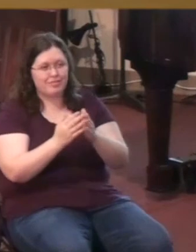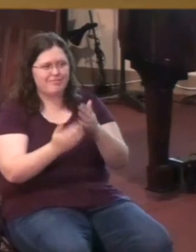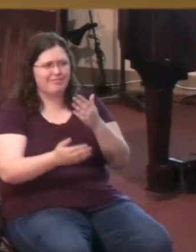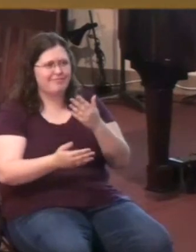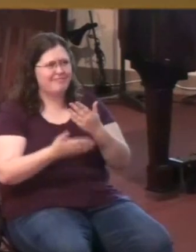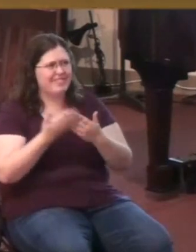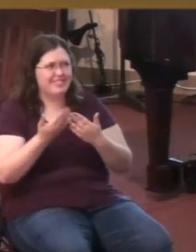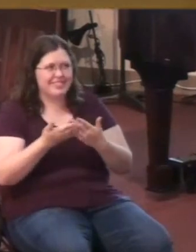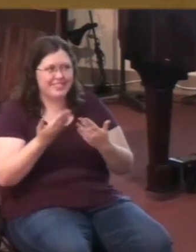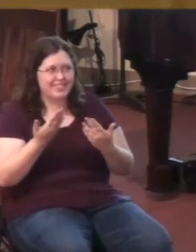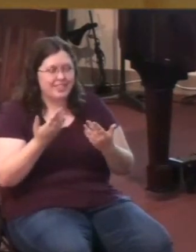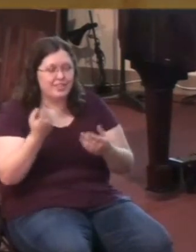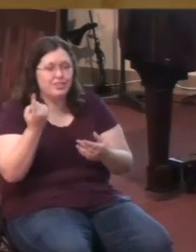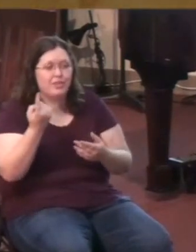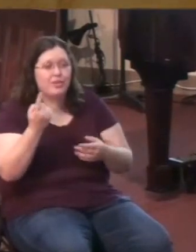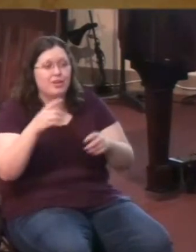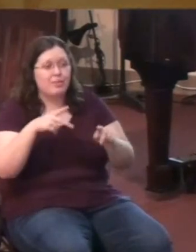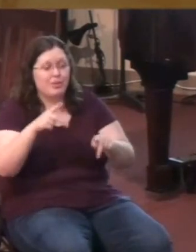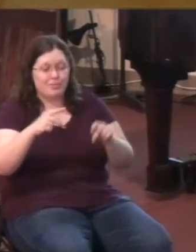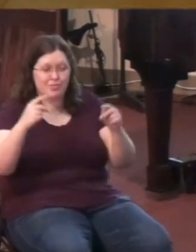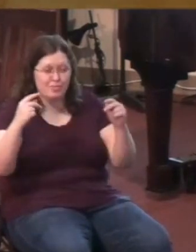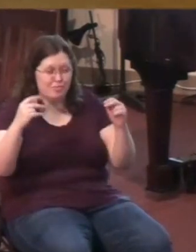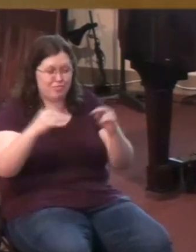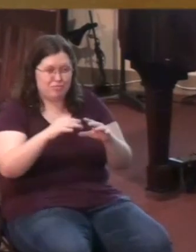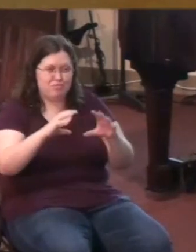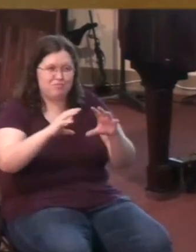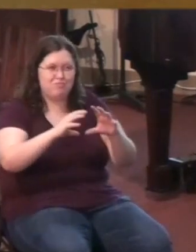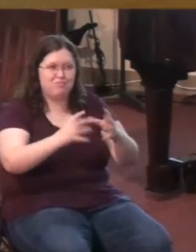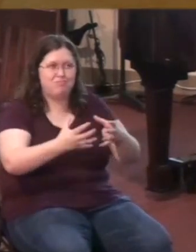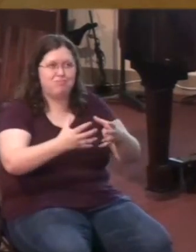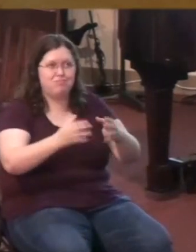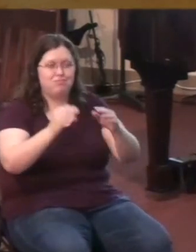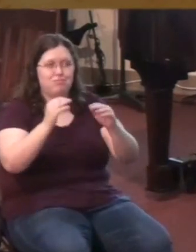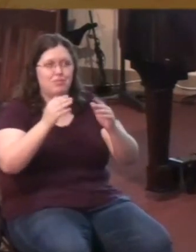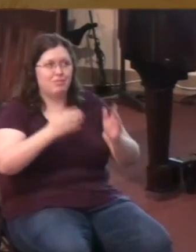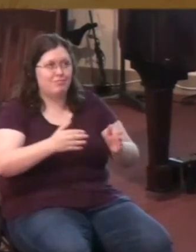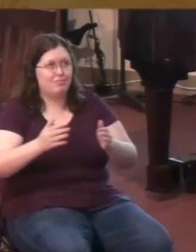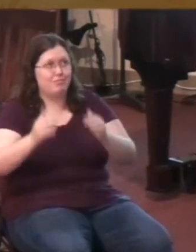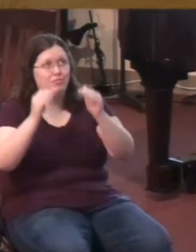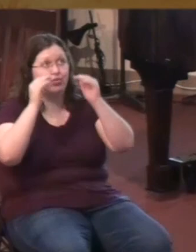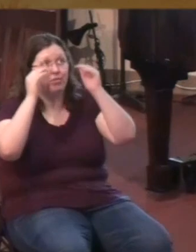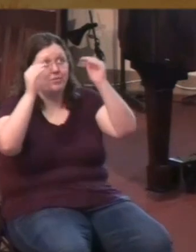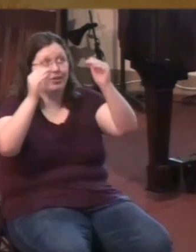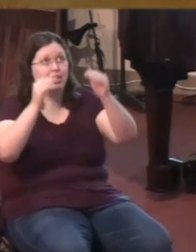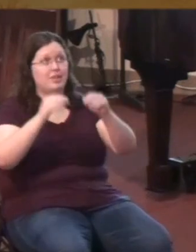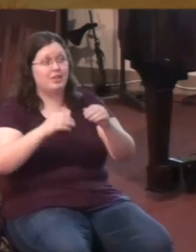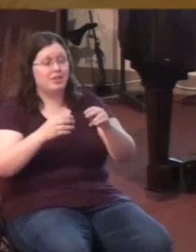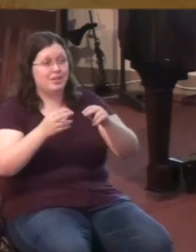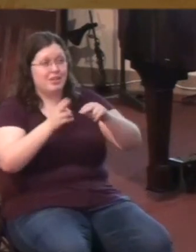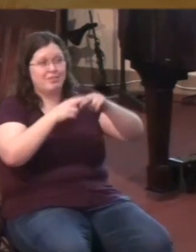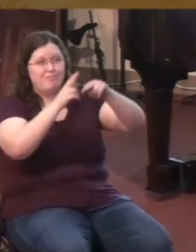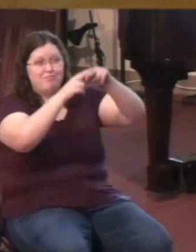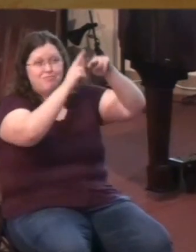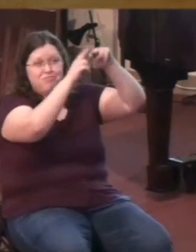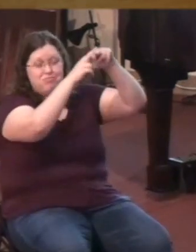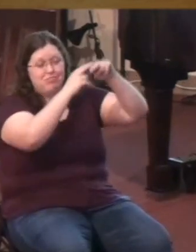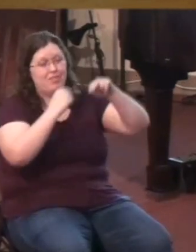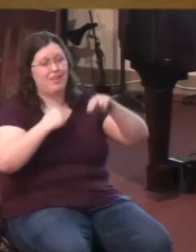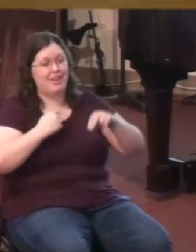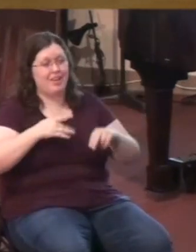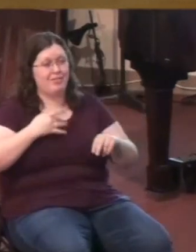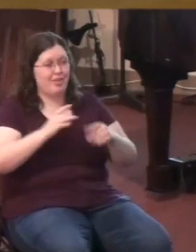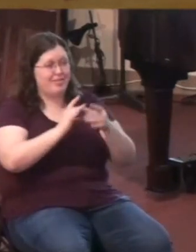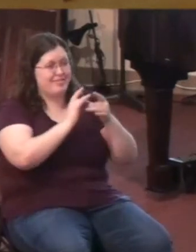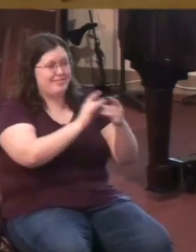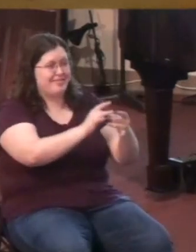something about that when people come together in a higher order of being. It builds over time, and I felt connected to everyone who had been a